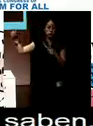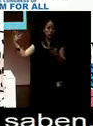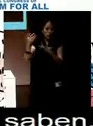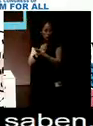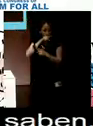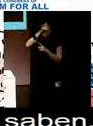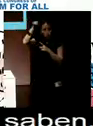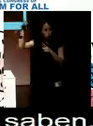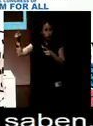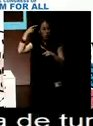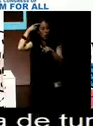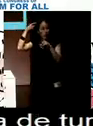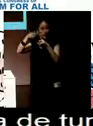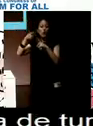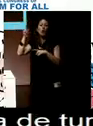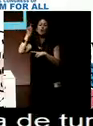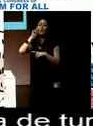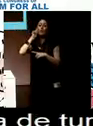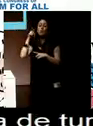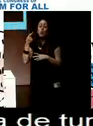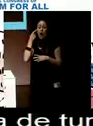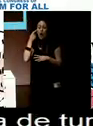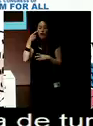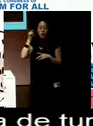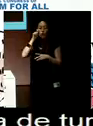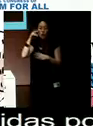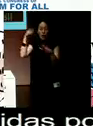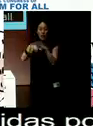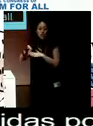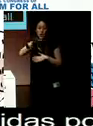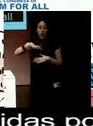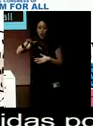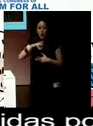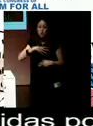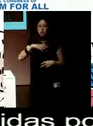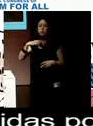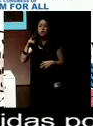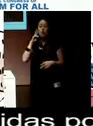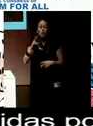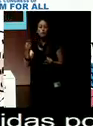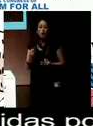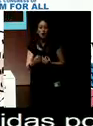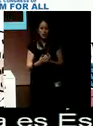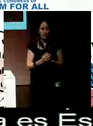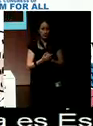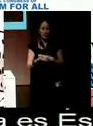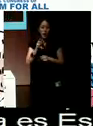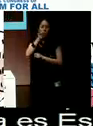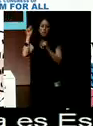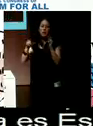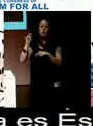the world. The main goal is to promote Spain as tourist destiny, but very